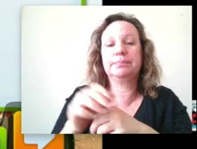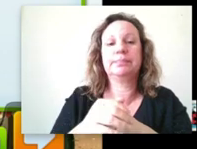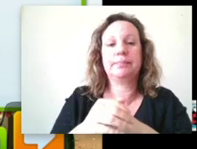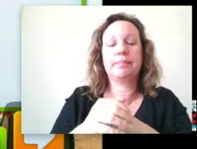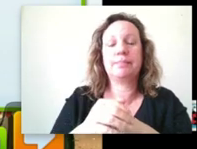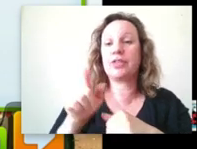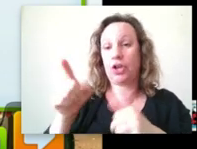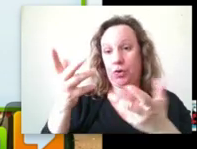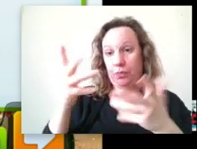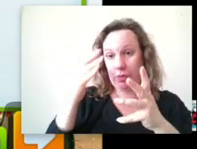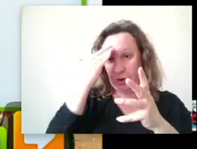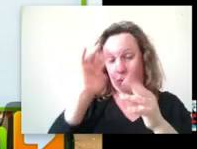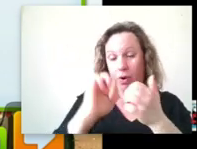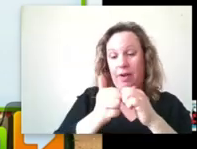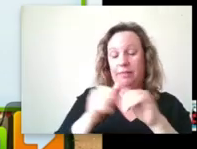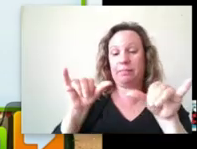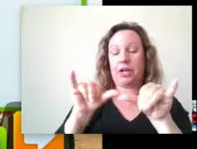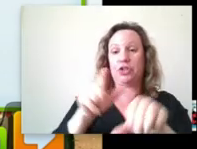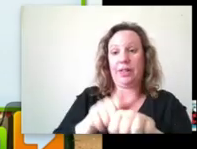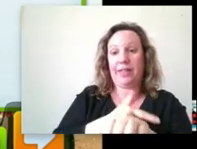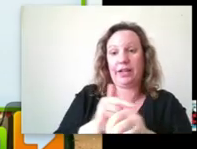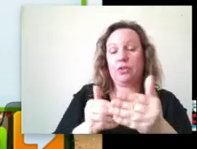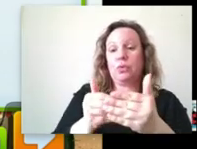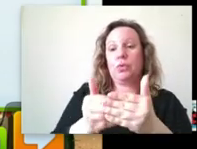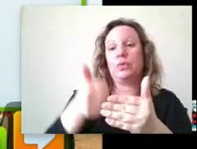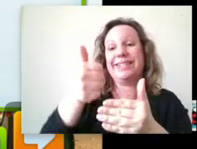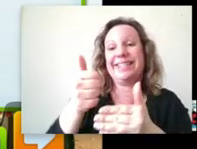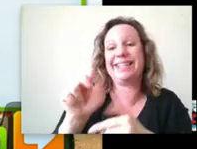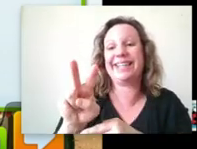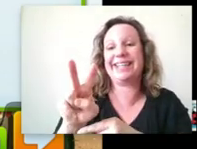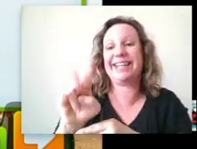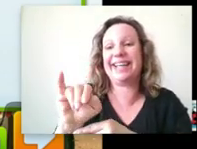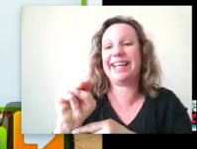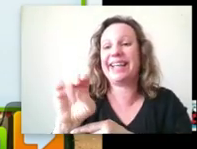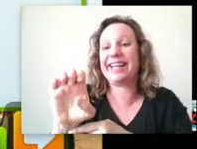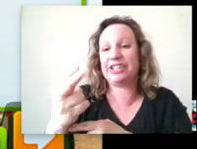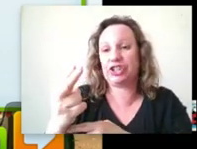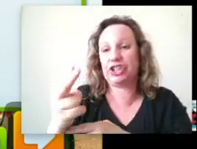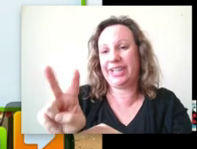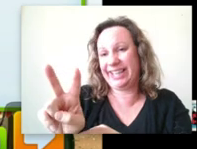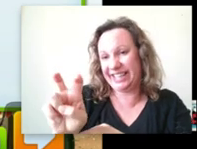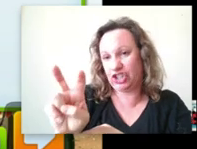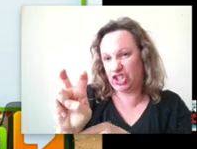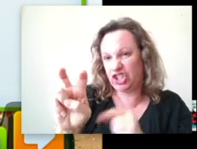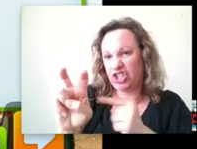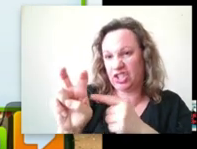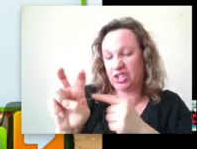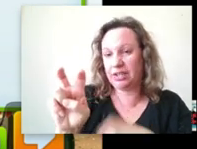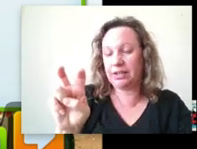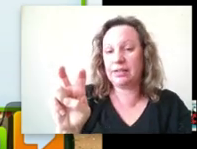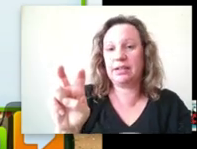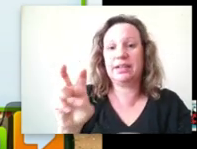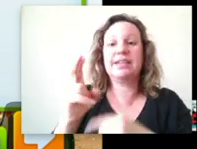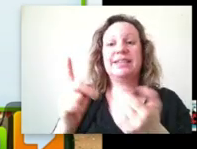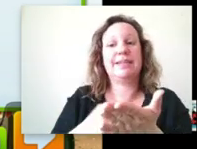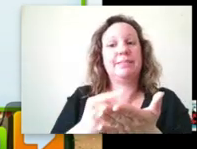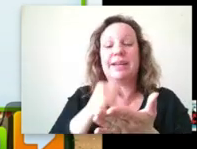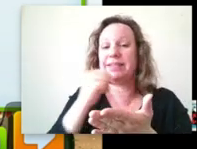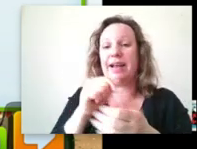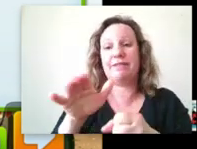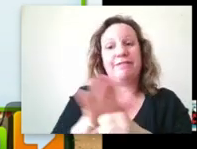already know how to measure length to the nearest inch, but sometimes the length of an object is not a whole unit. For example,